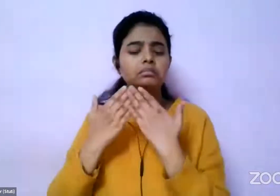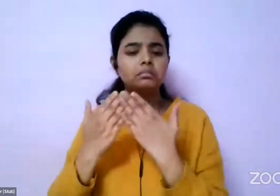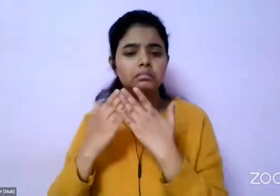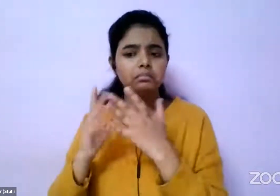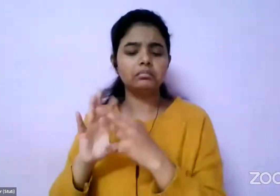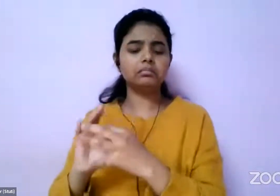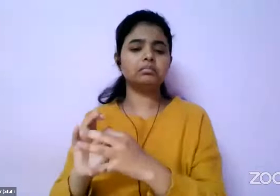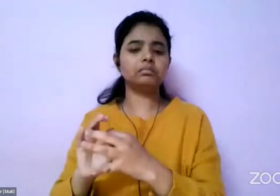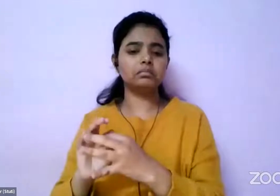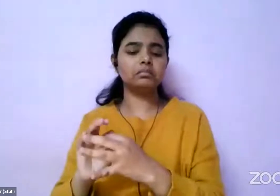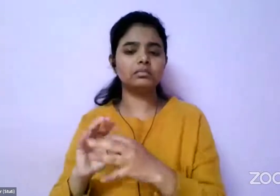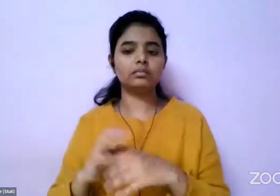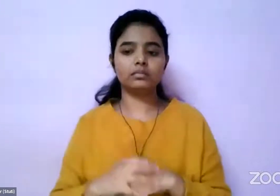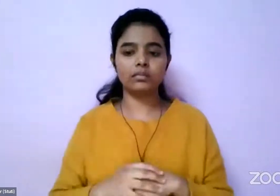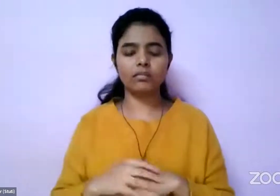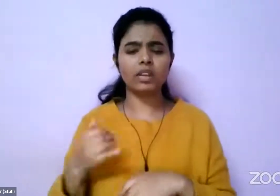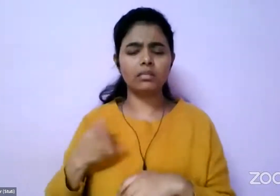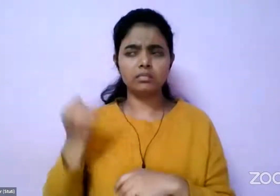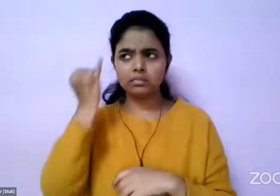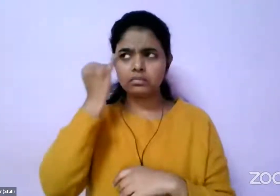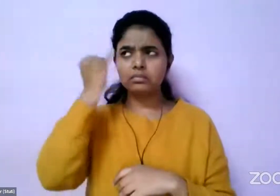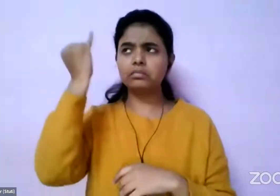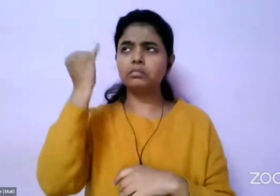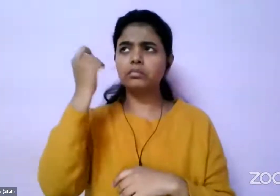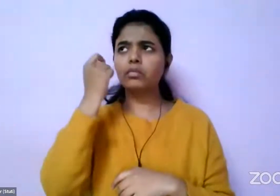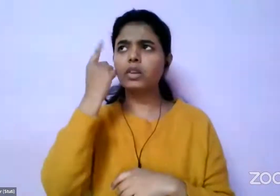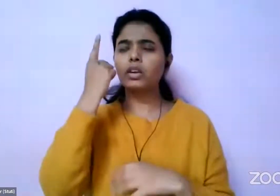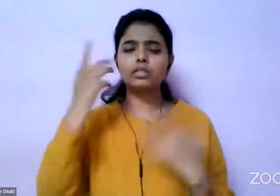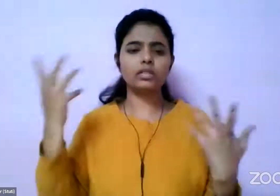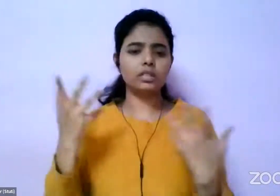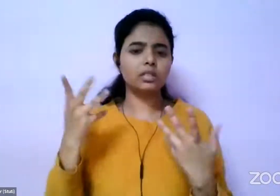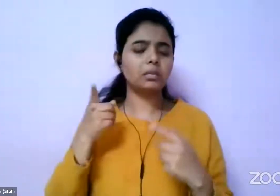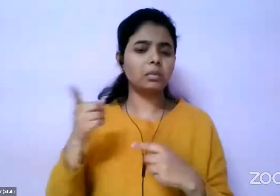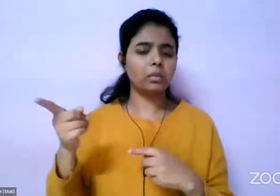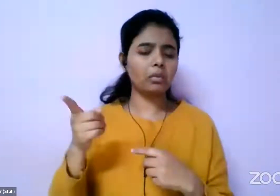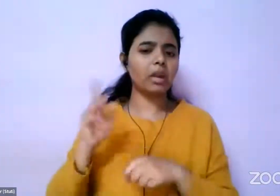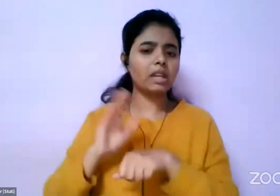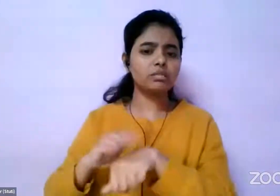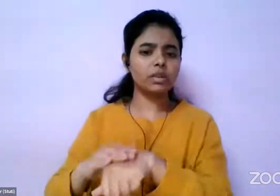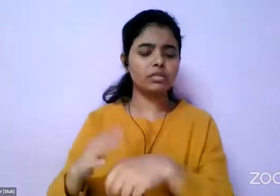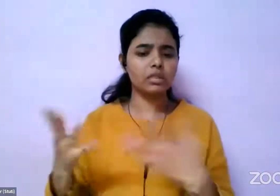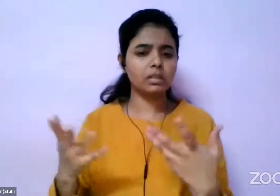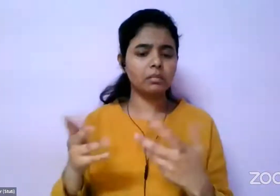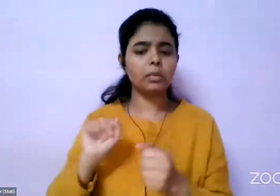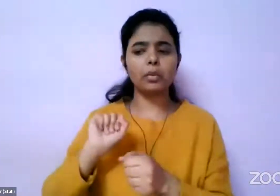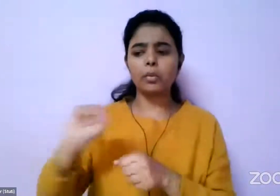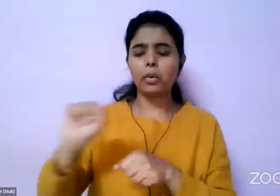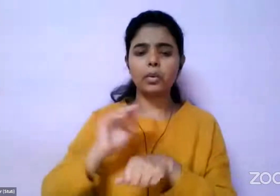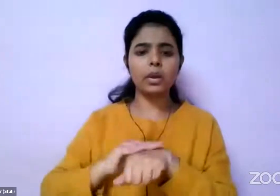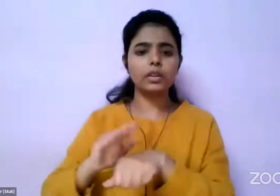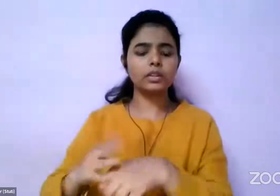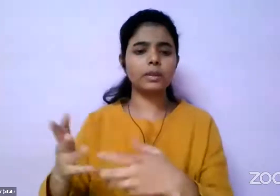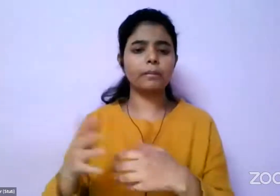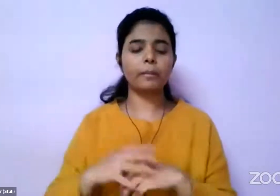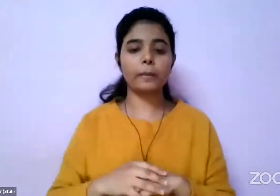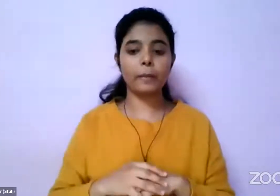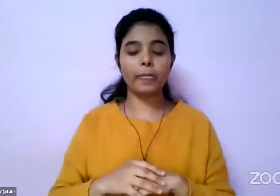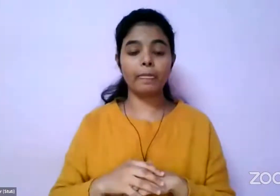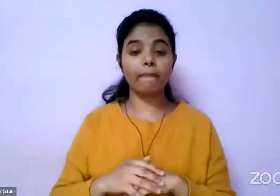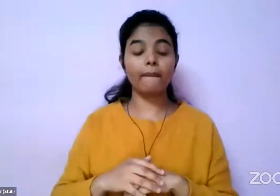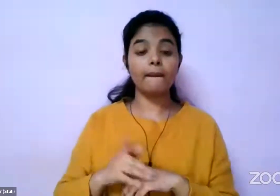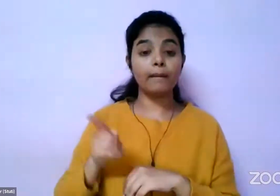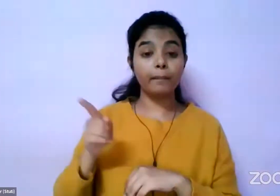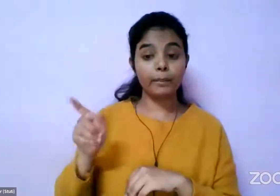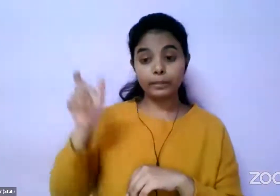me this idea that the madness for Shakespeare's Hamlet is different from the madness that Charlotte Bronte's